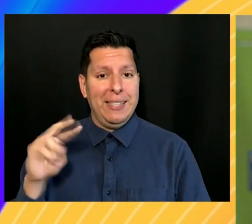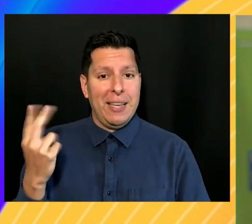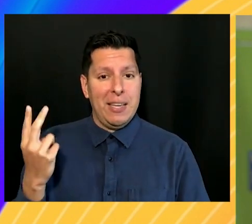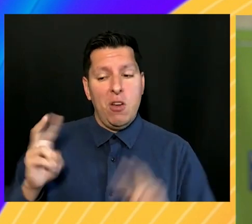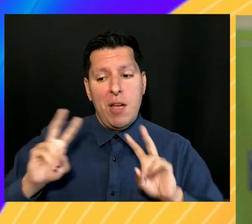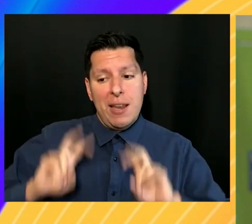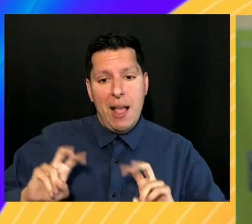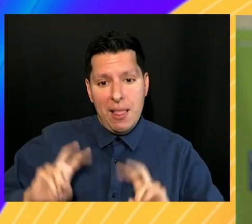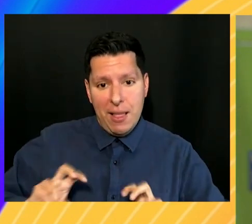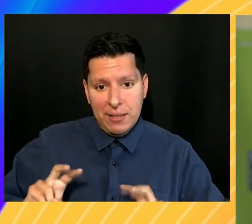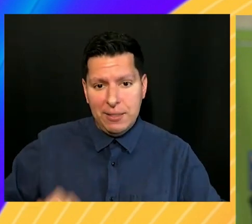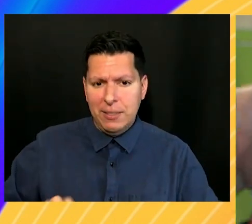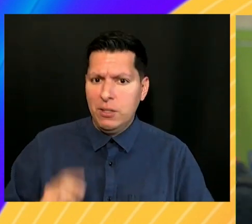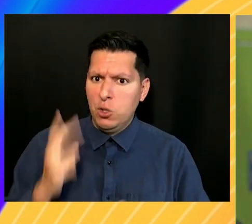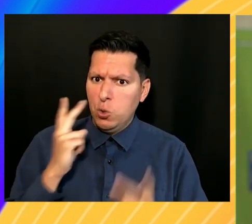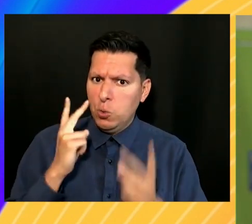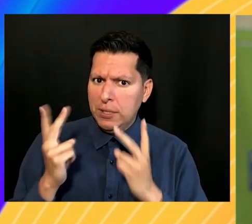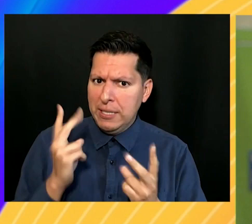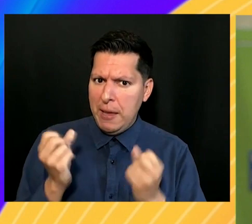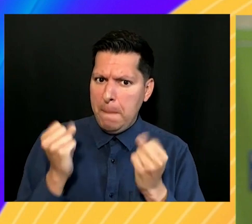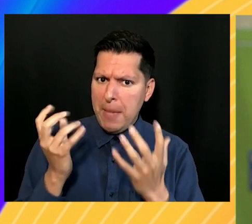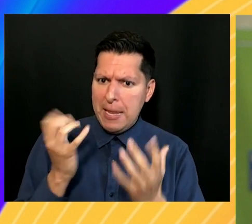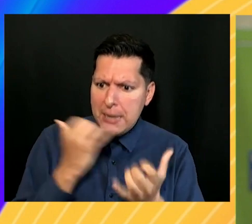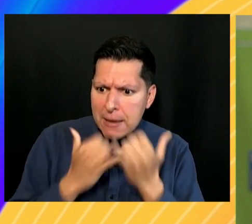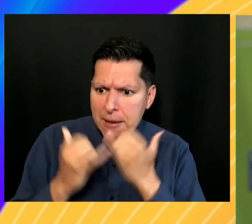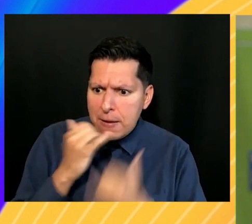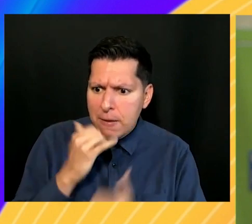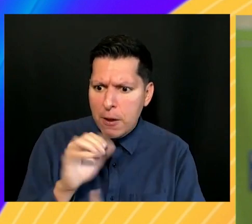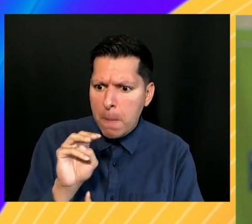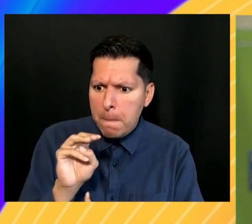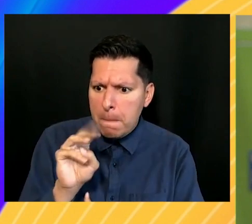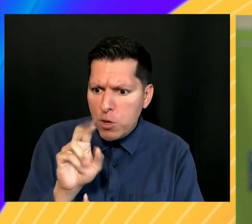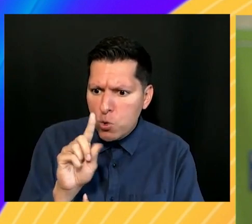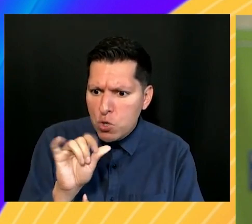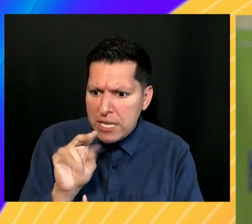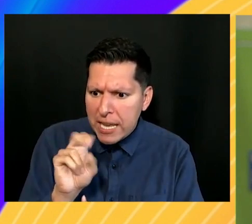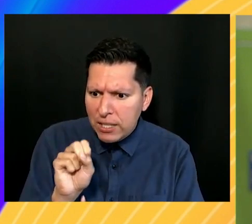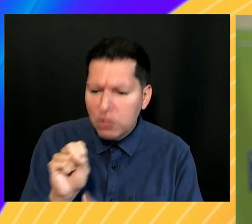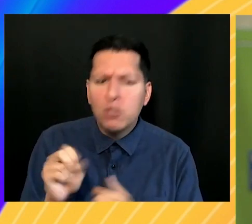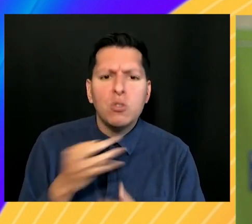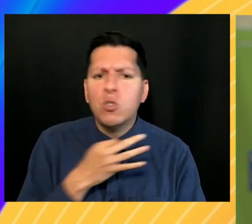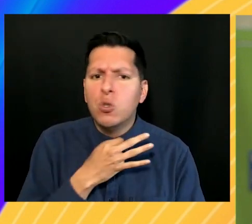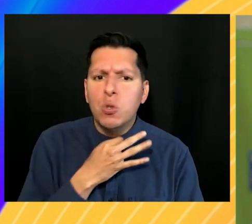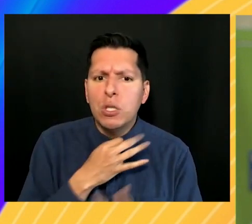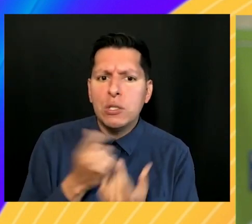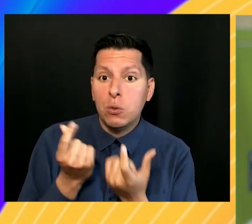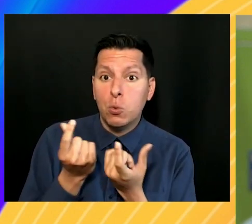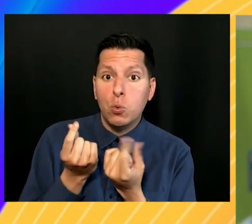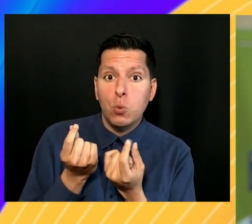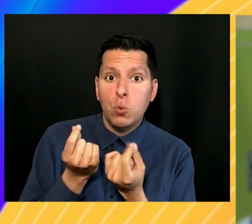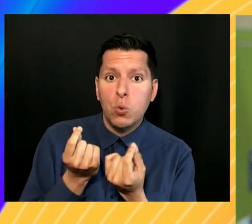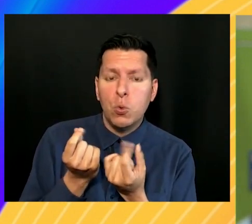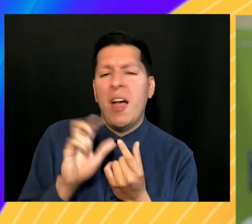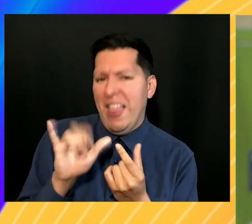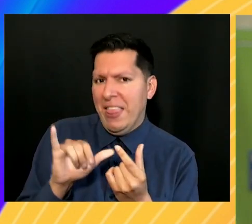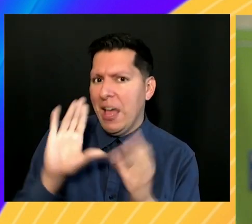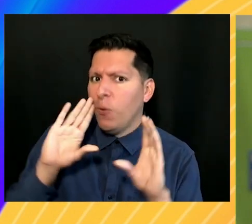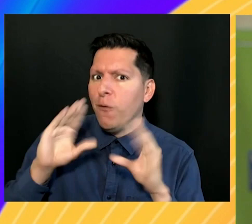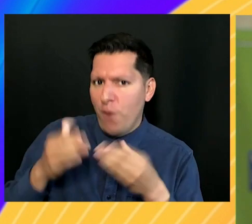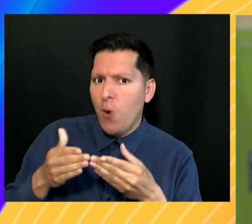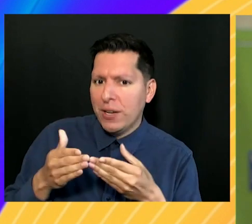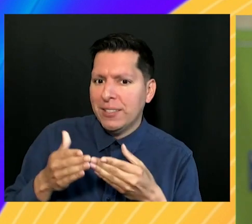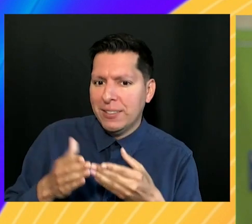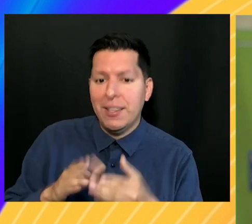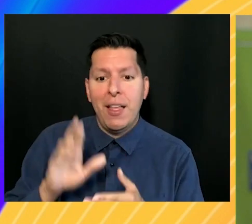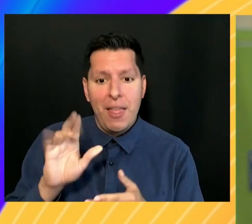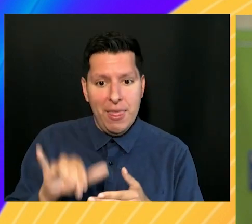a bunch of mutations, right? What do they do? And that's what we're going to focus on a little bit today. Those are also structure